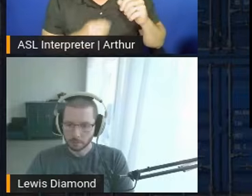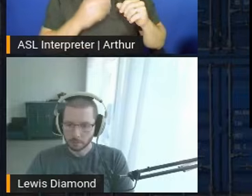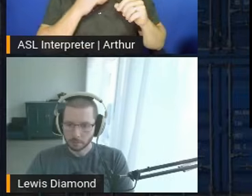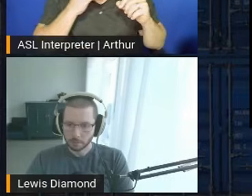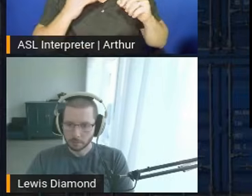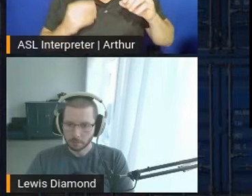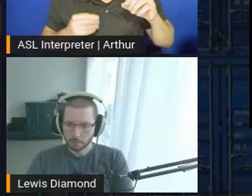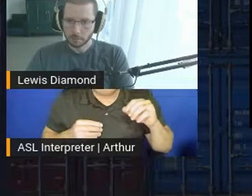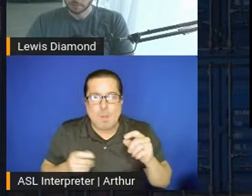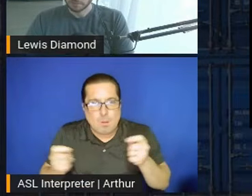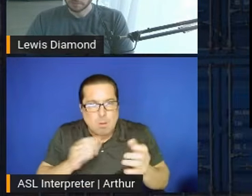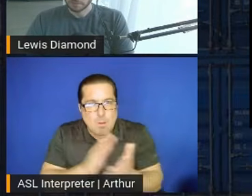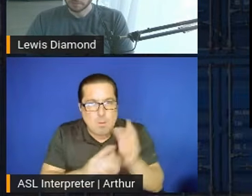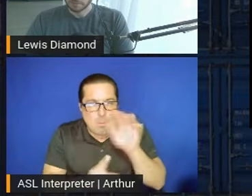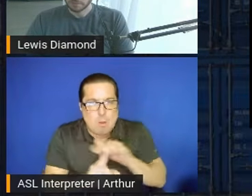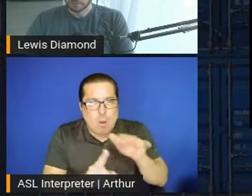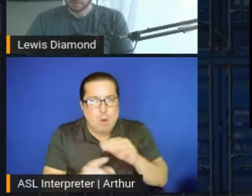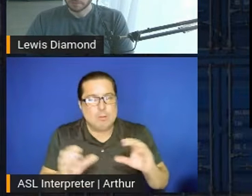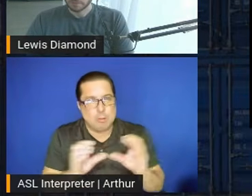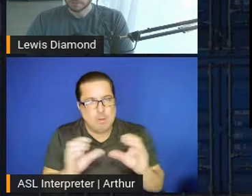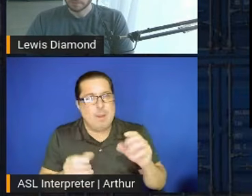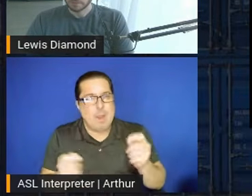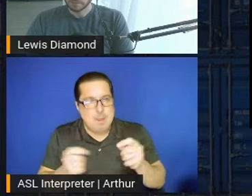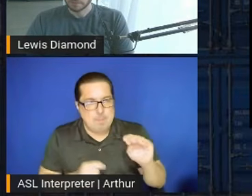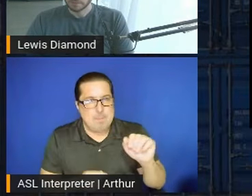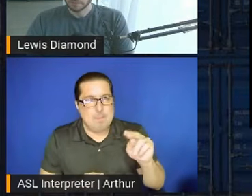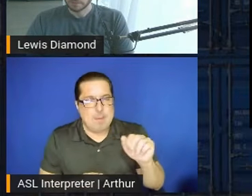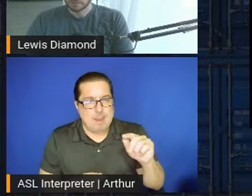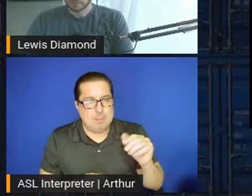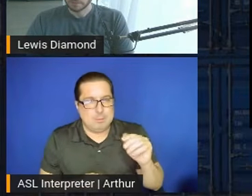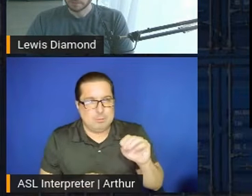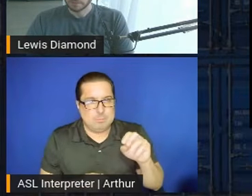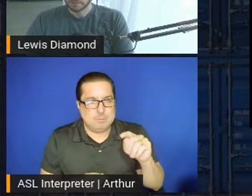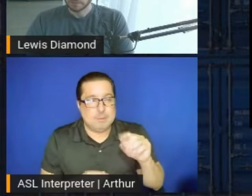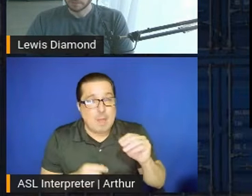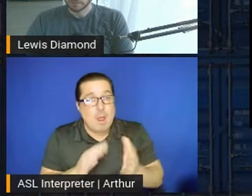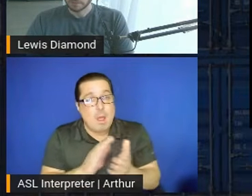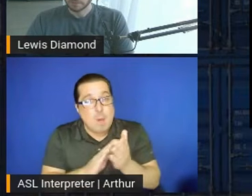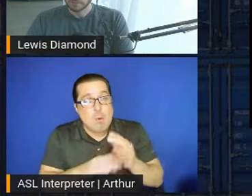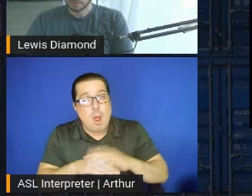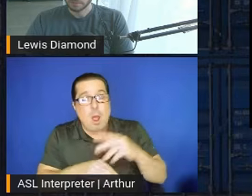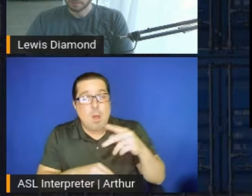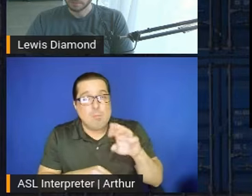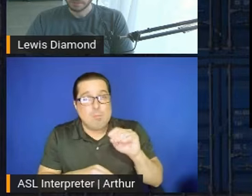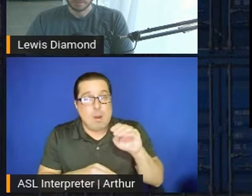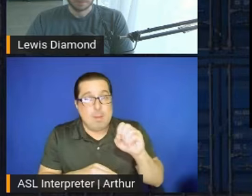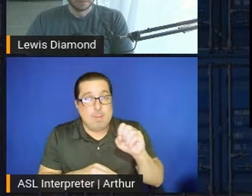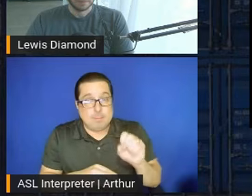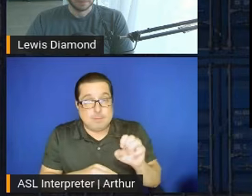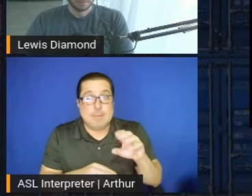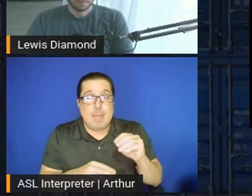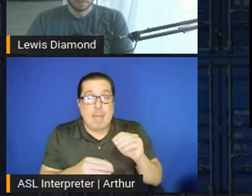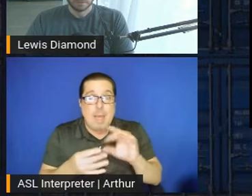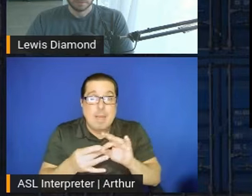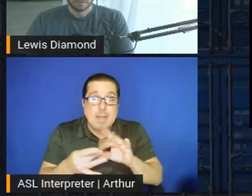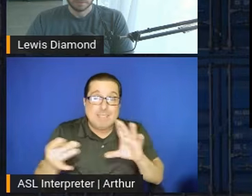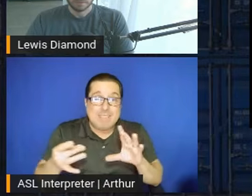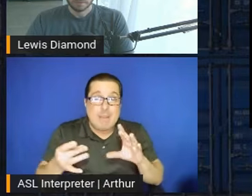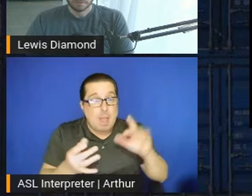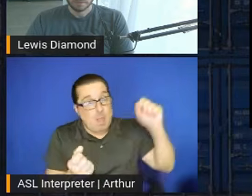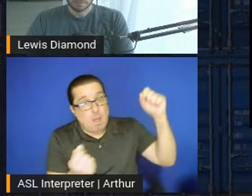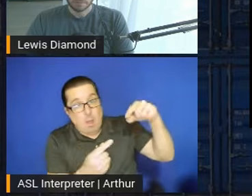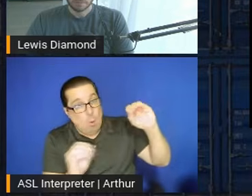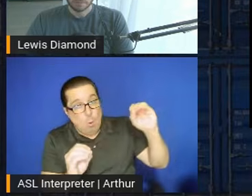are a lot of integrations that we're offering for on-premise and even disconnected situation. We will start to add